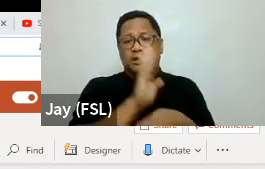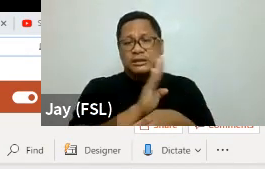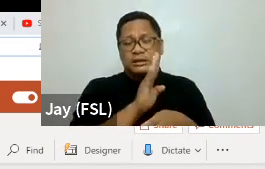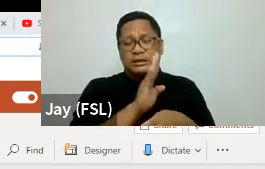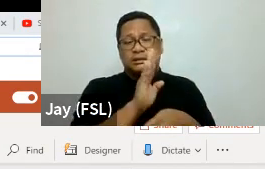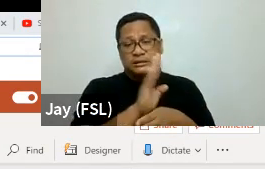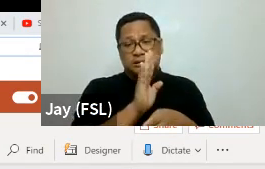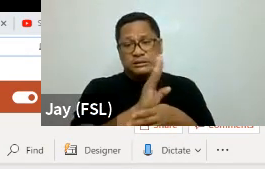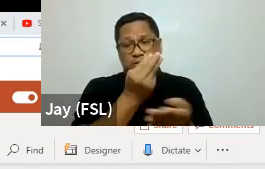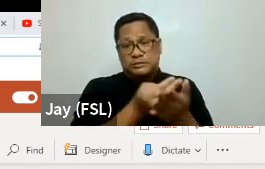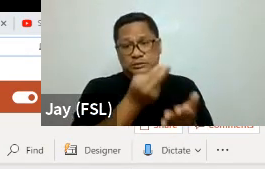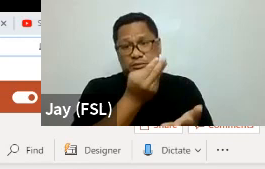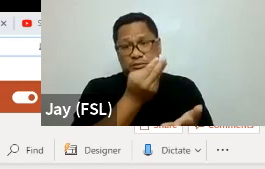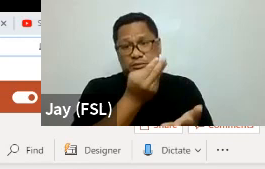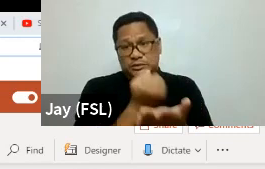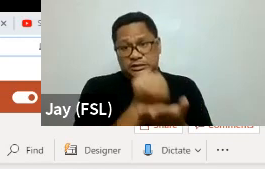Okay.